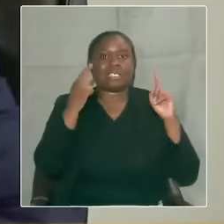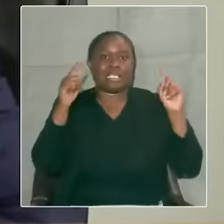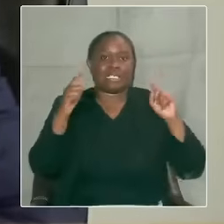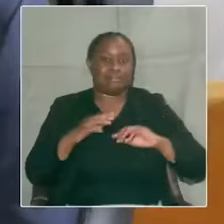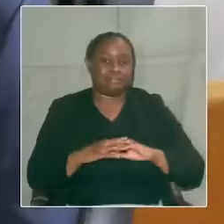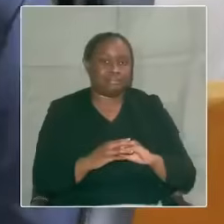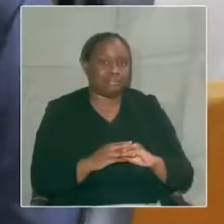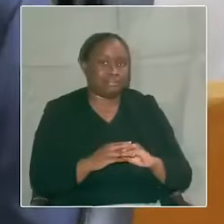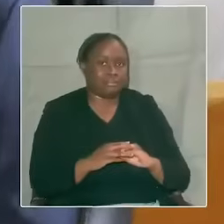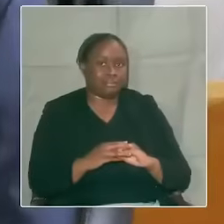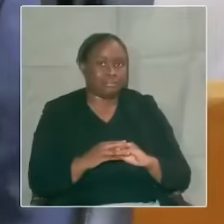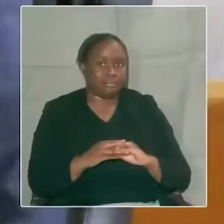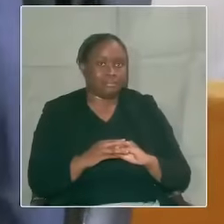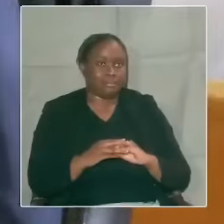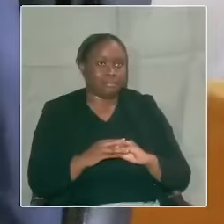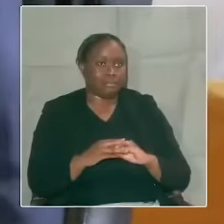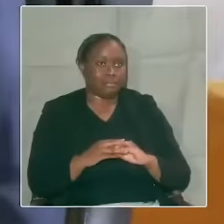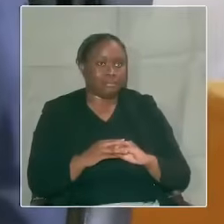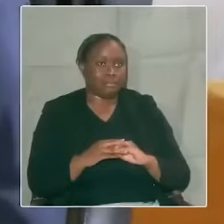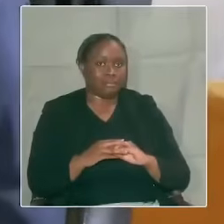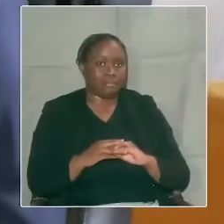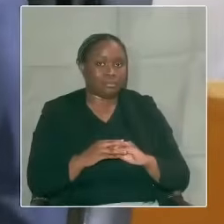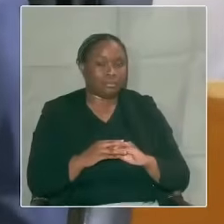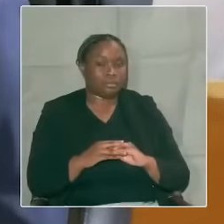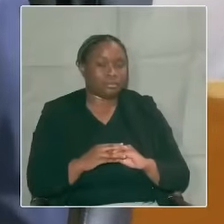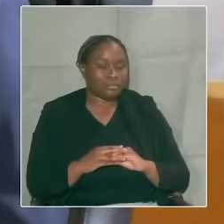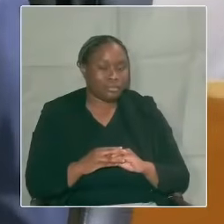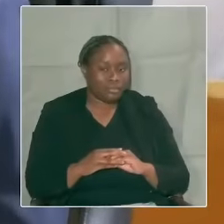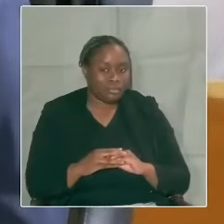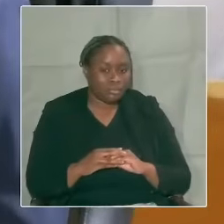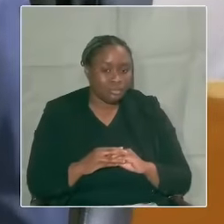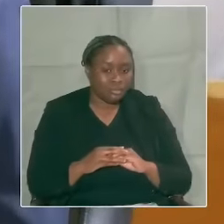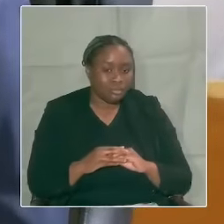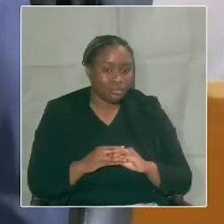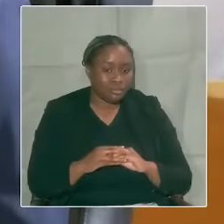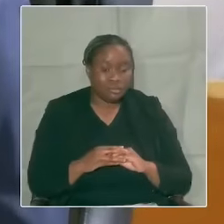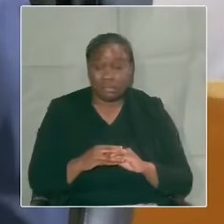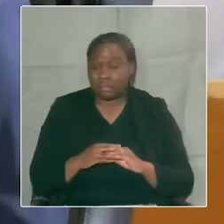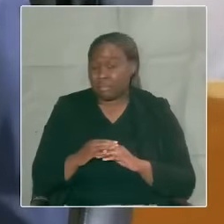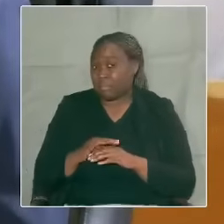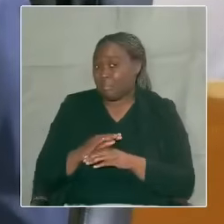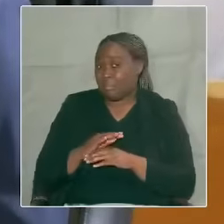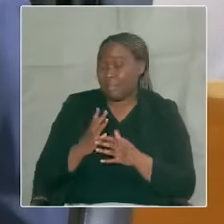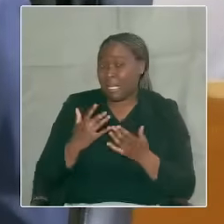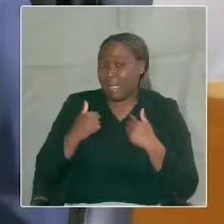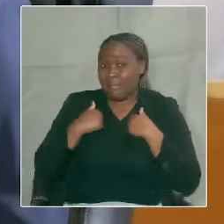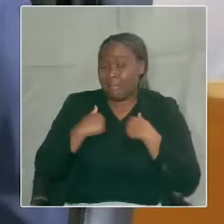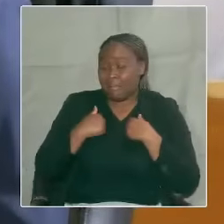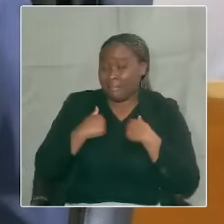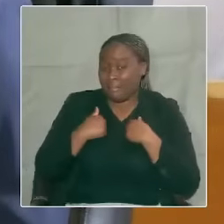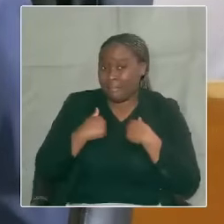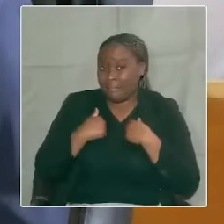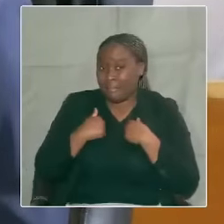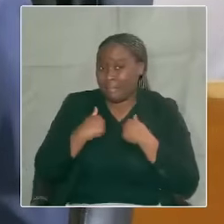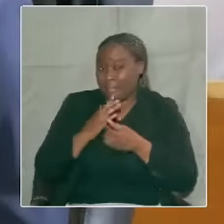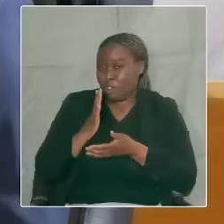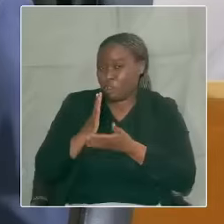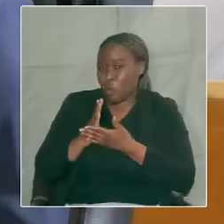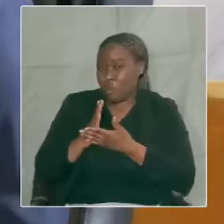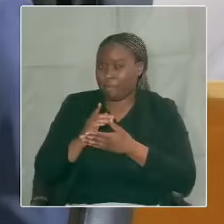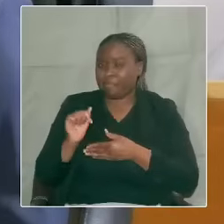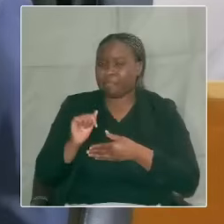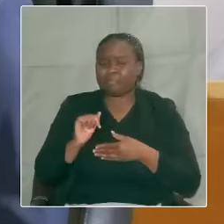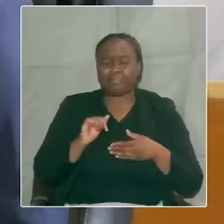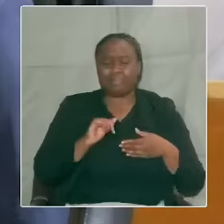I don't know to what extent this may be of relevance to the